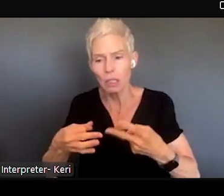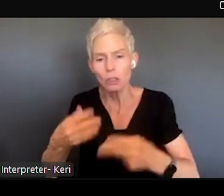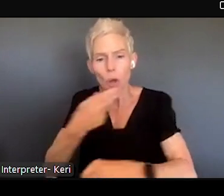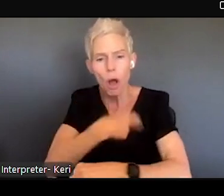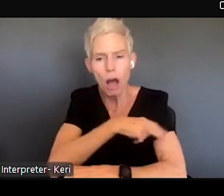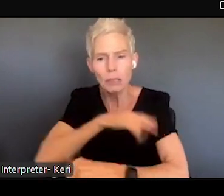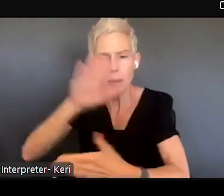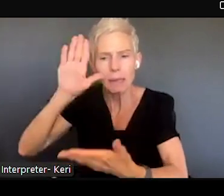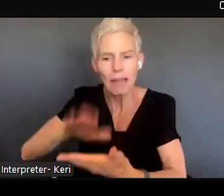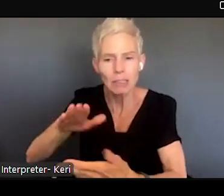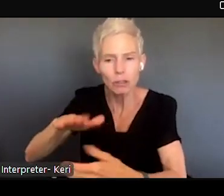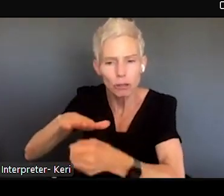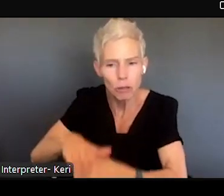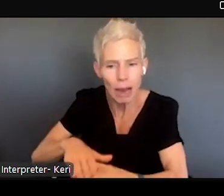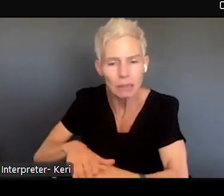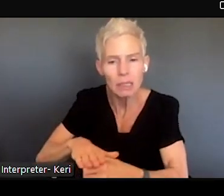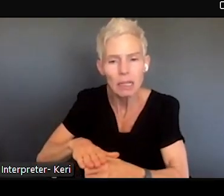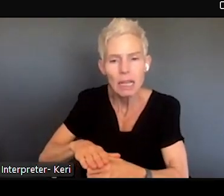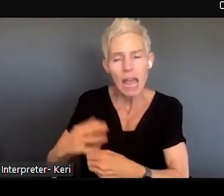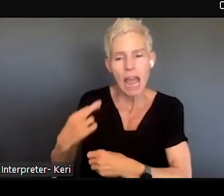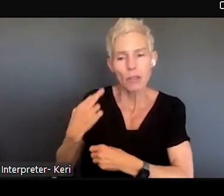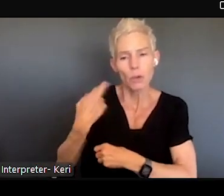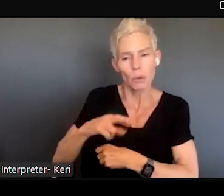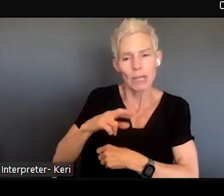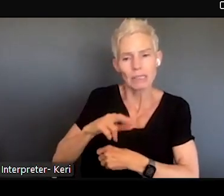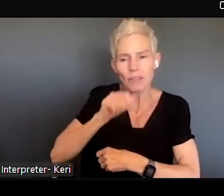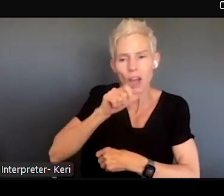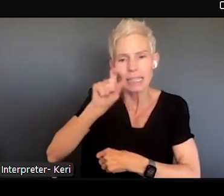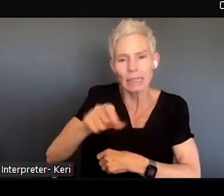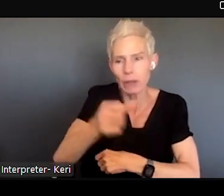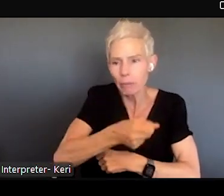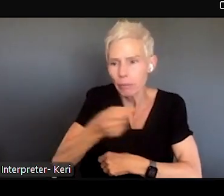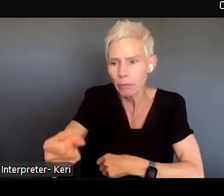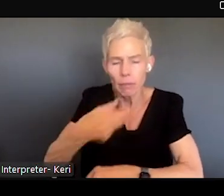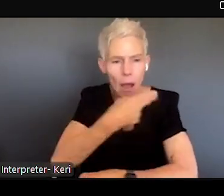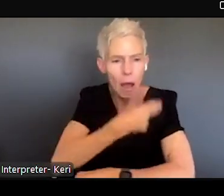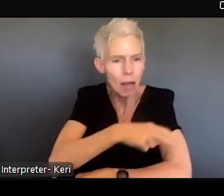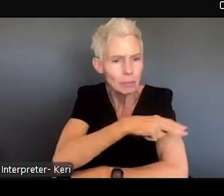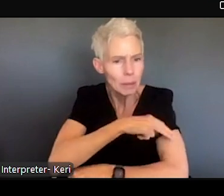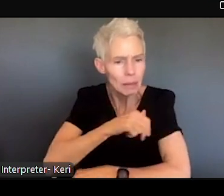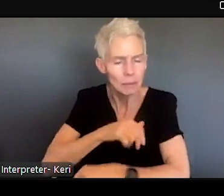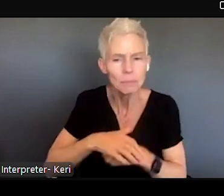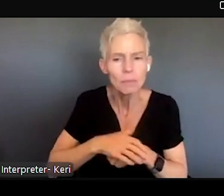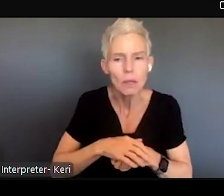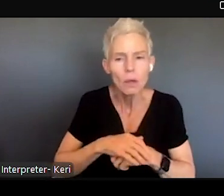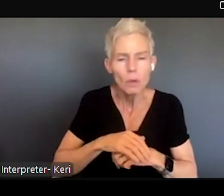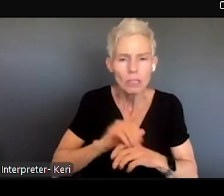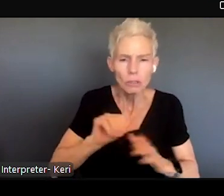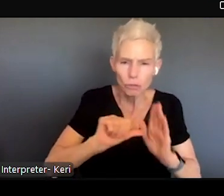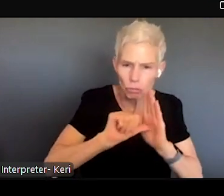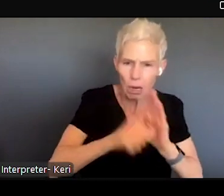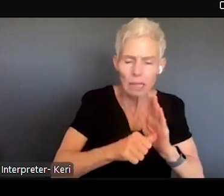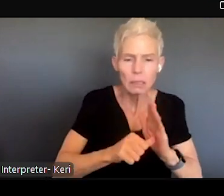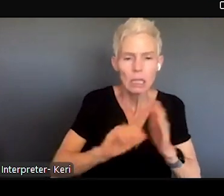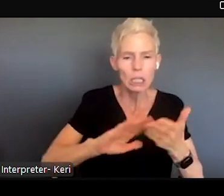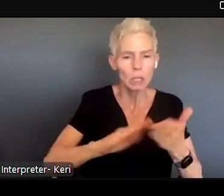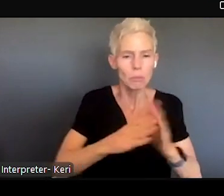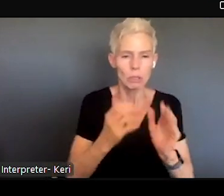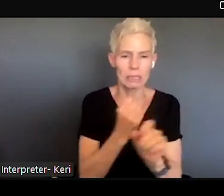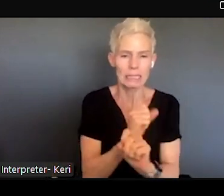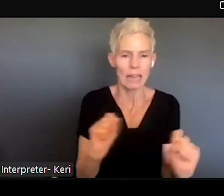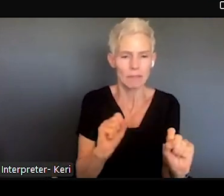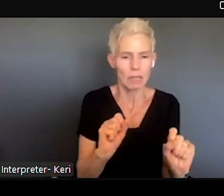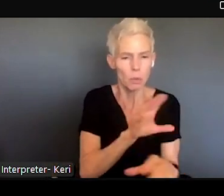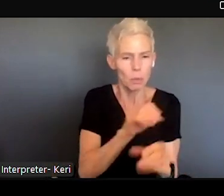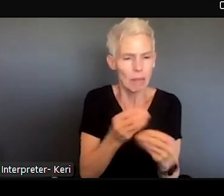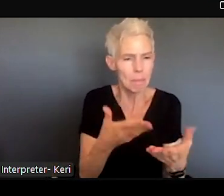it minimizes the risk of unnecessary arrest and hospitalizations. We also emphasize community safety and public